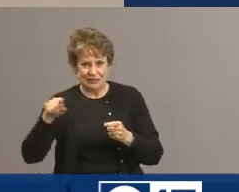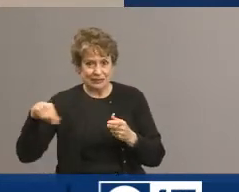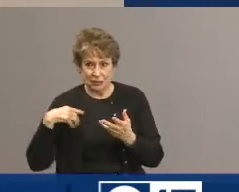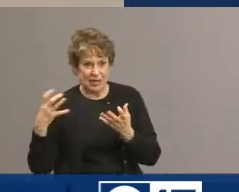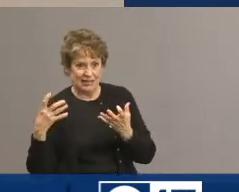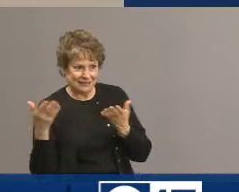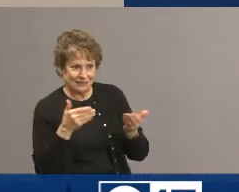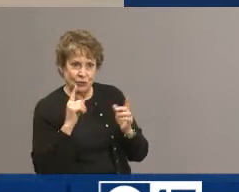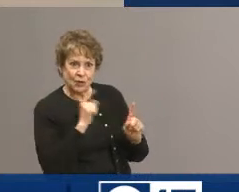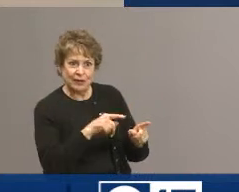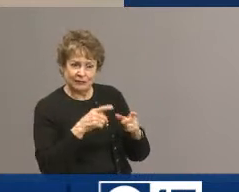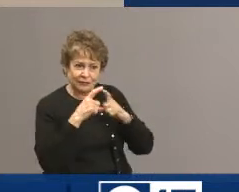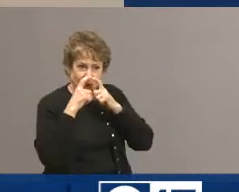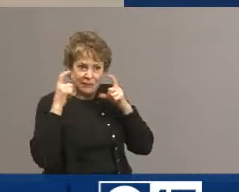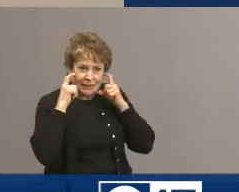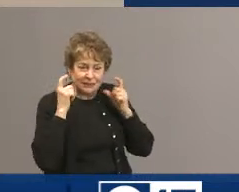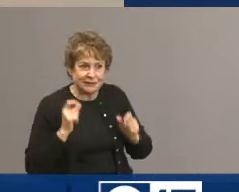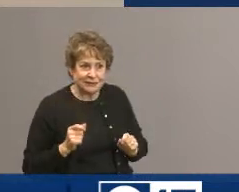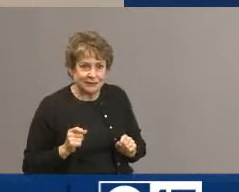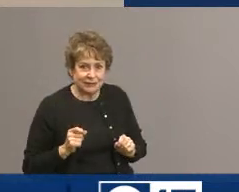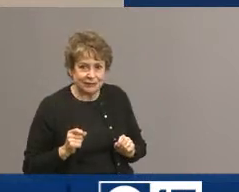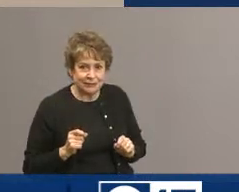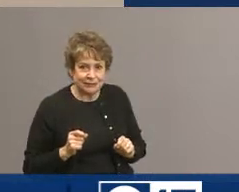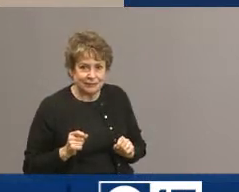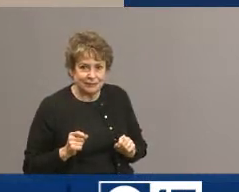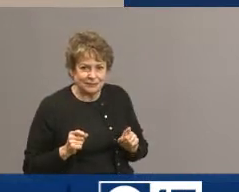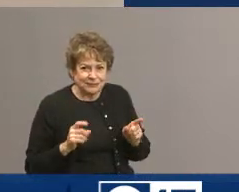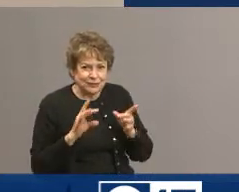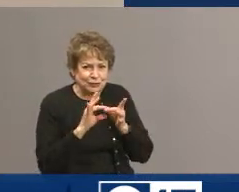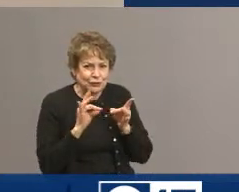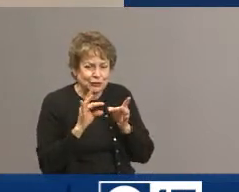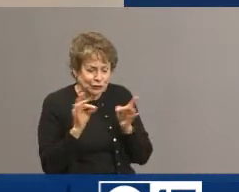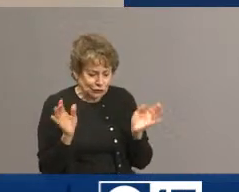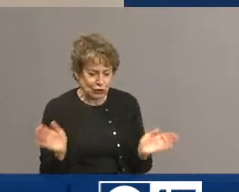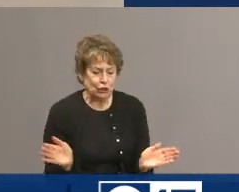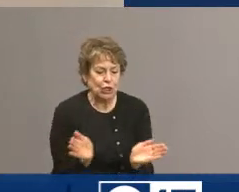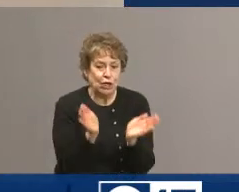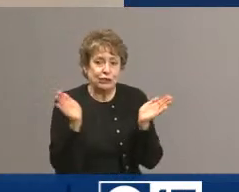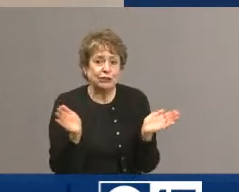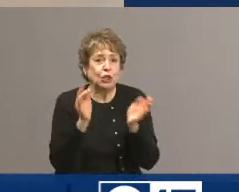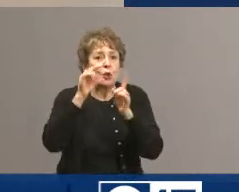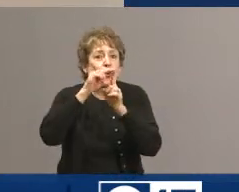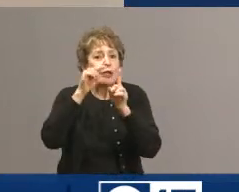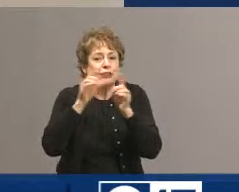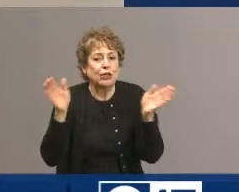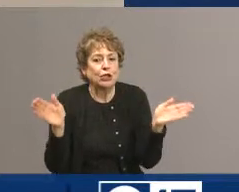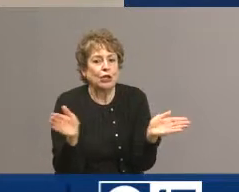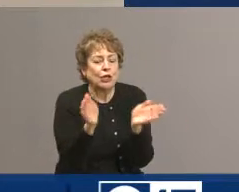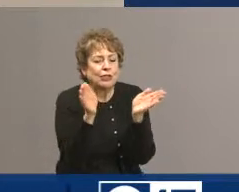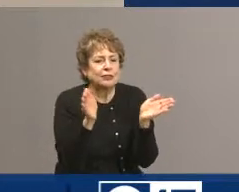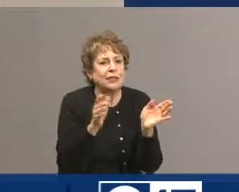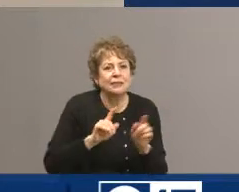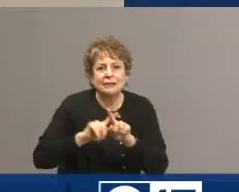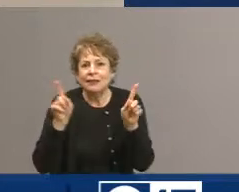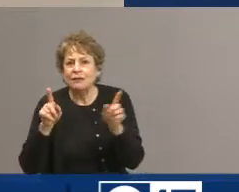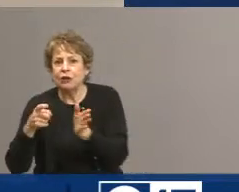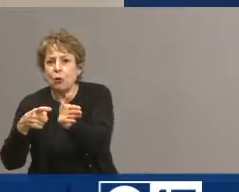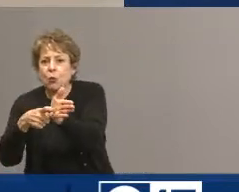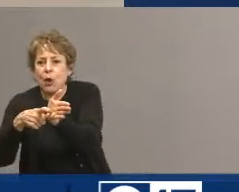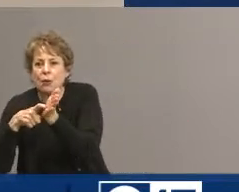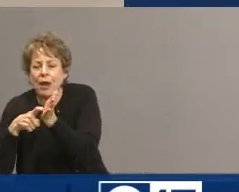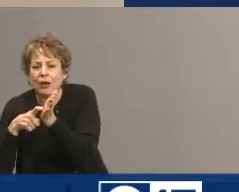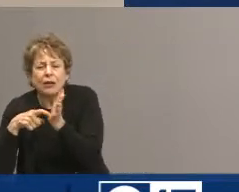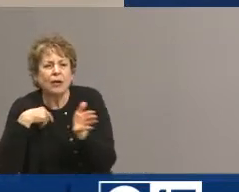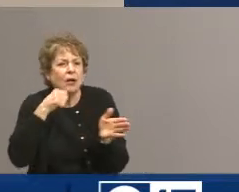encouraging and then allowing communities or yourself requiring the masks. I just don't understand why it was that